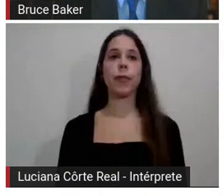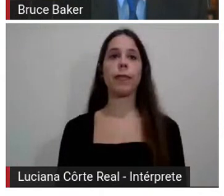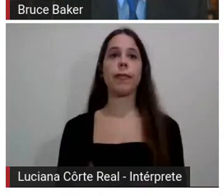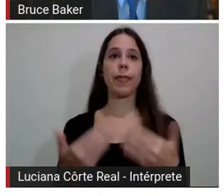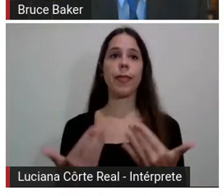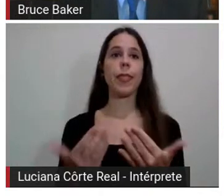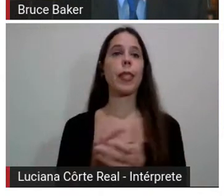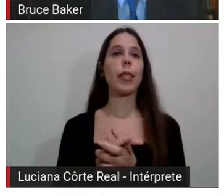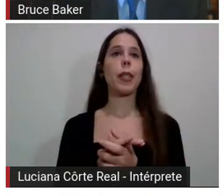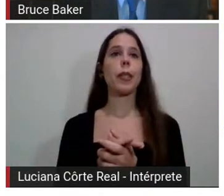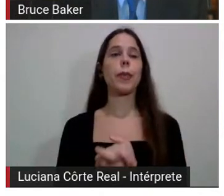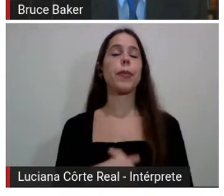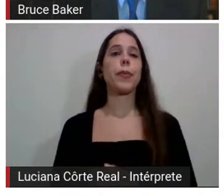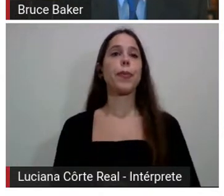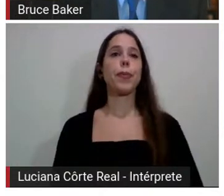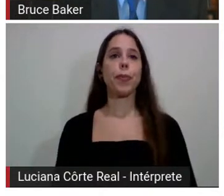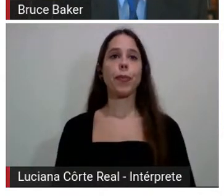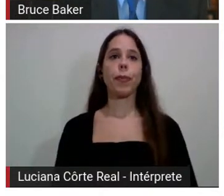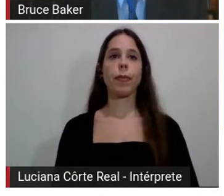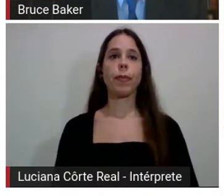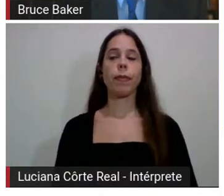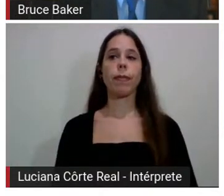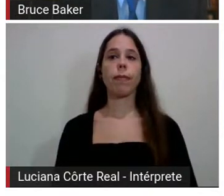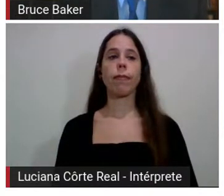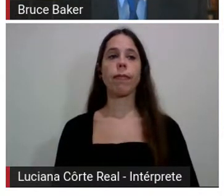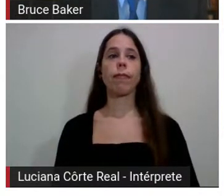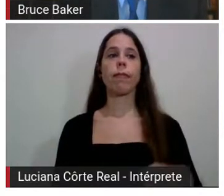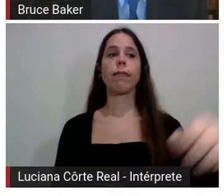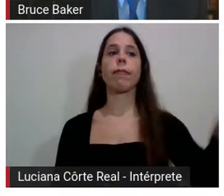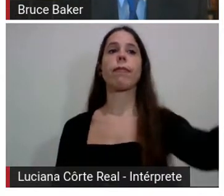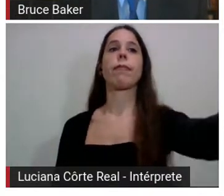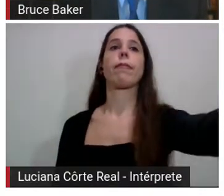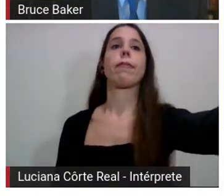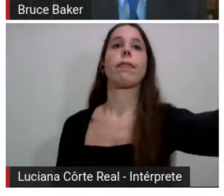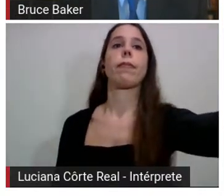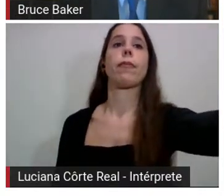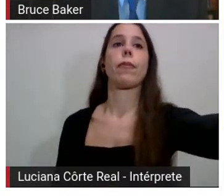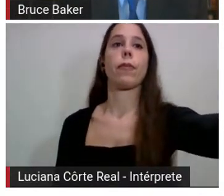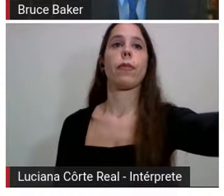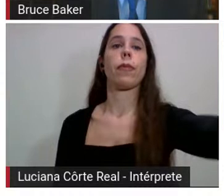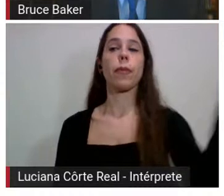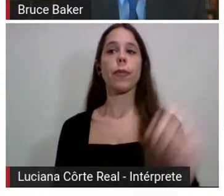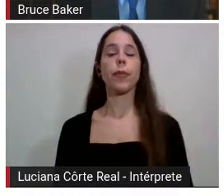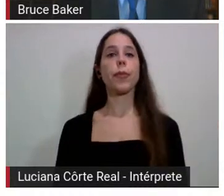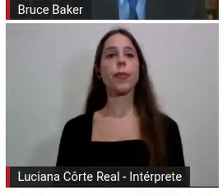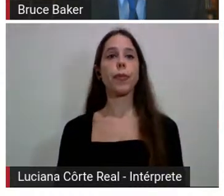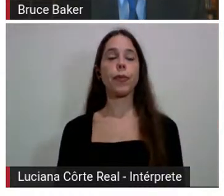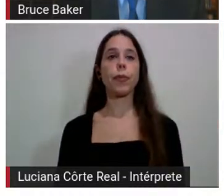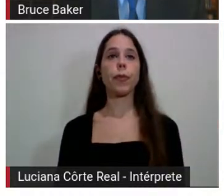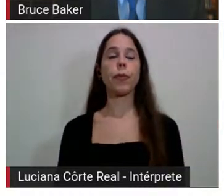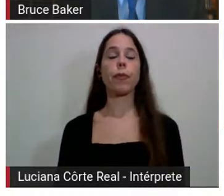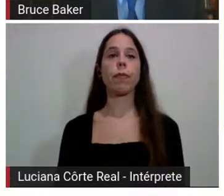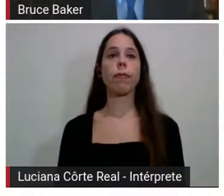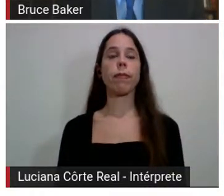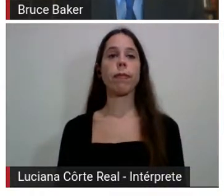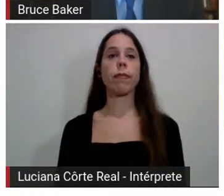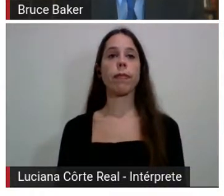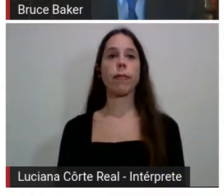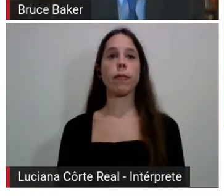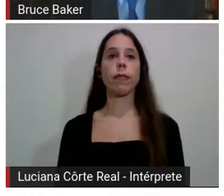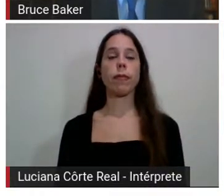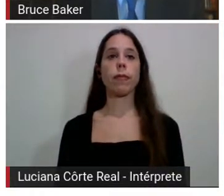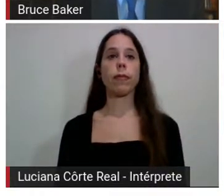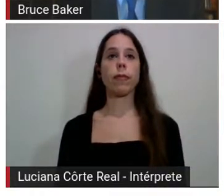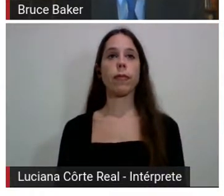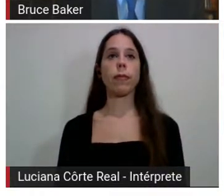why money matters in education, as you said in your talk, Professor Baker, because it says that